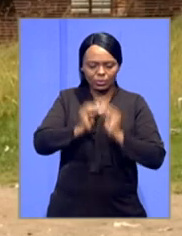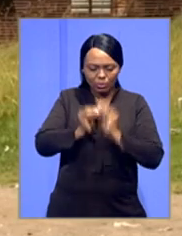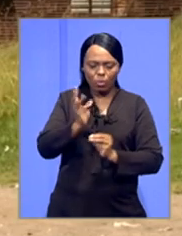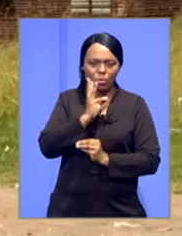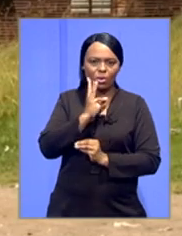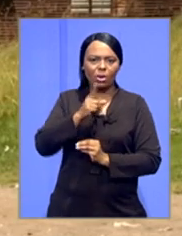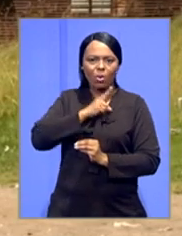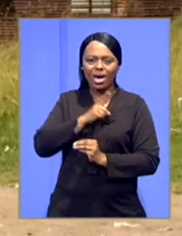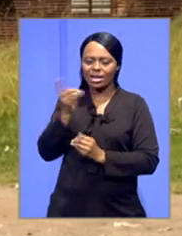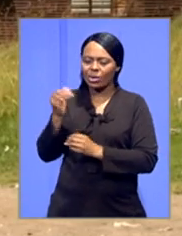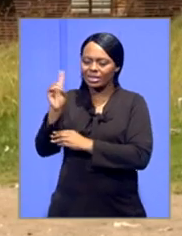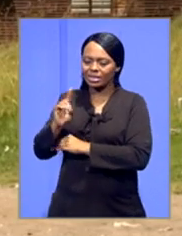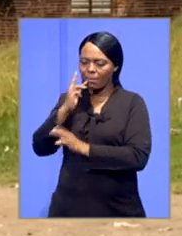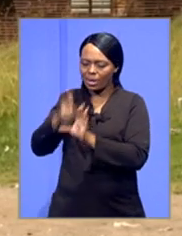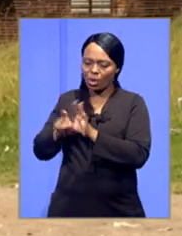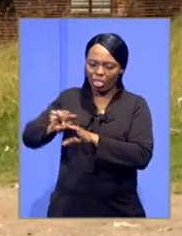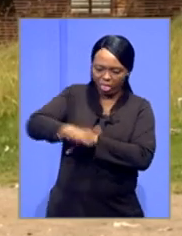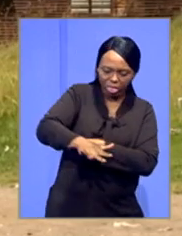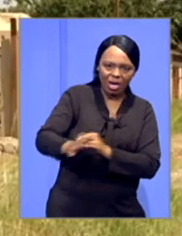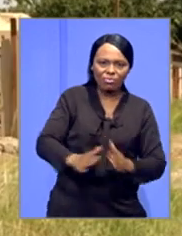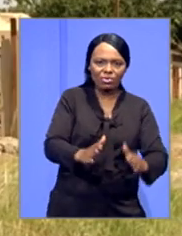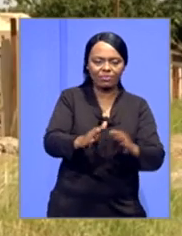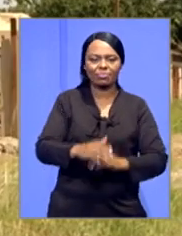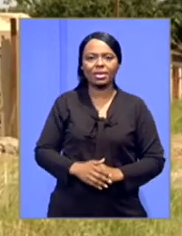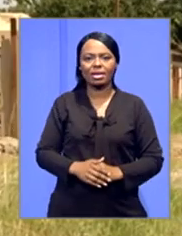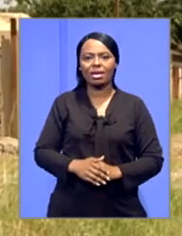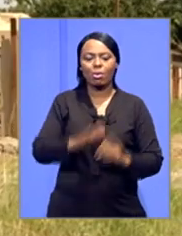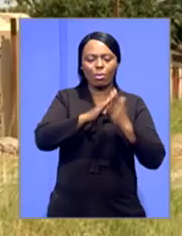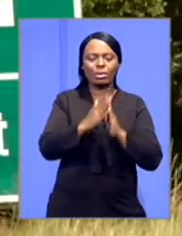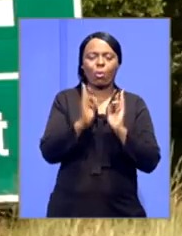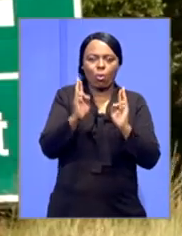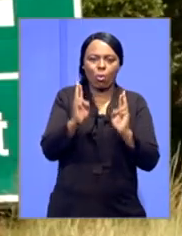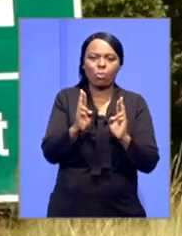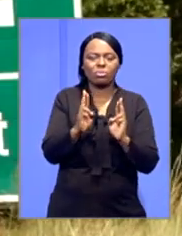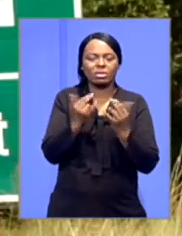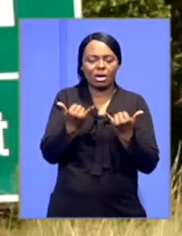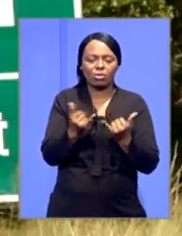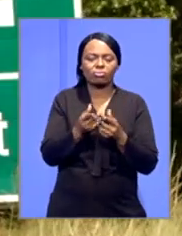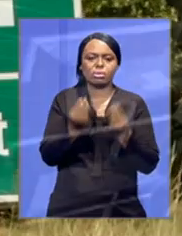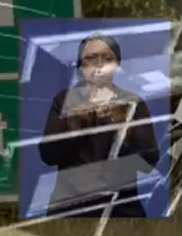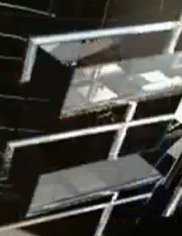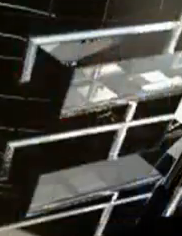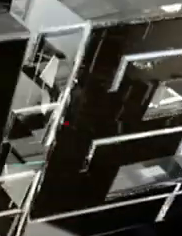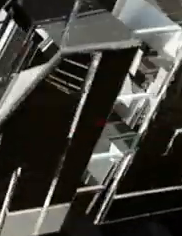diesel. Baagi ba re ba solofela gore maemo ano a tla boela kwa setlwaeding fa gautshwane.